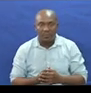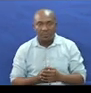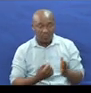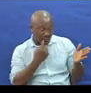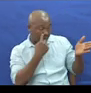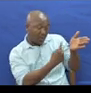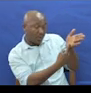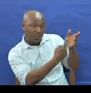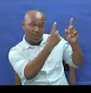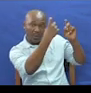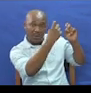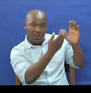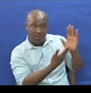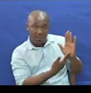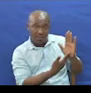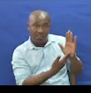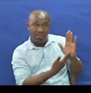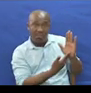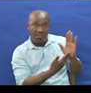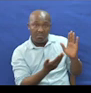this picture.